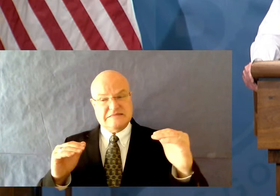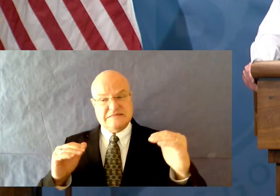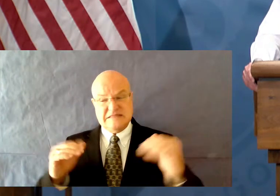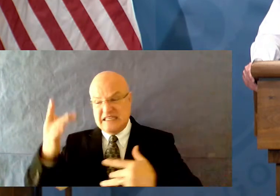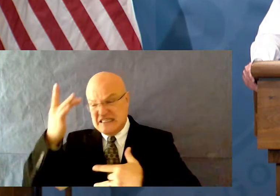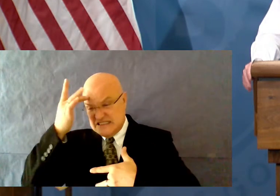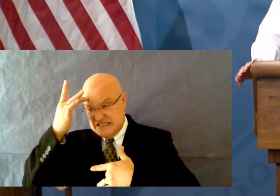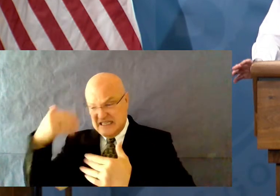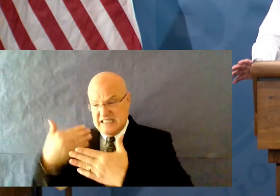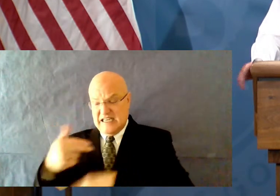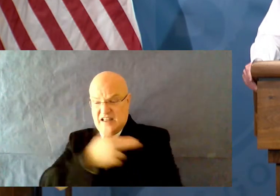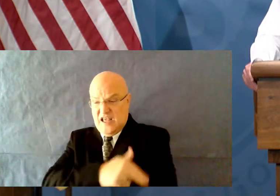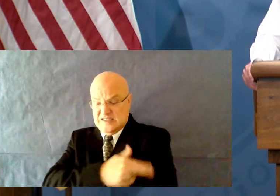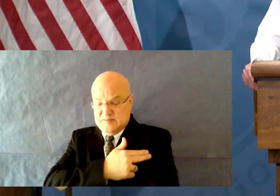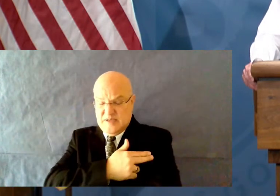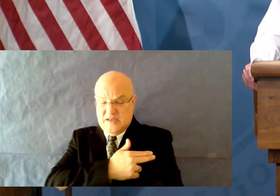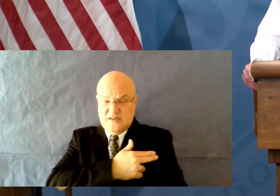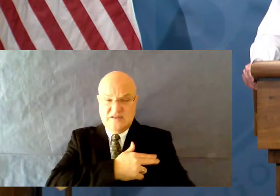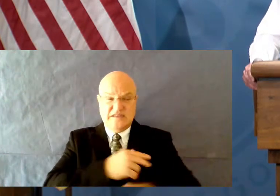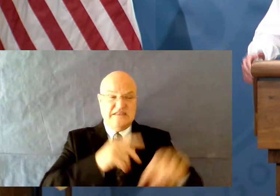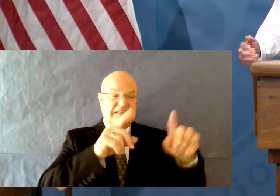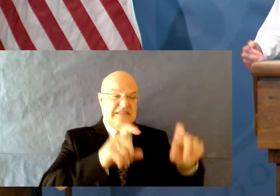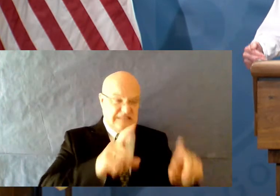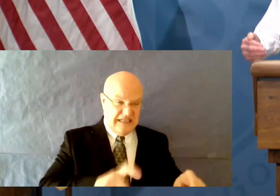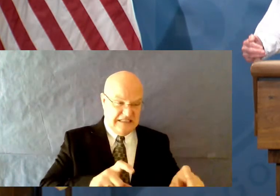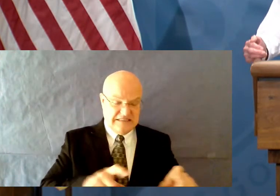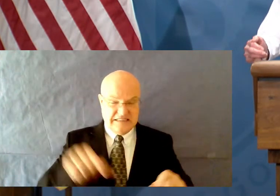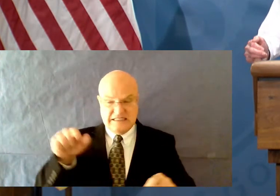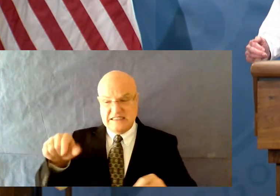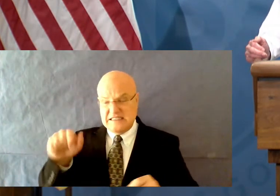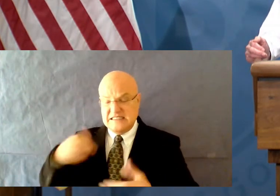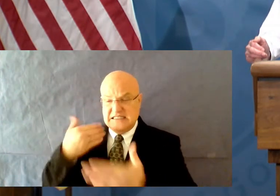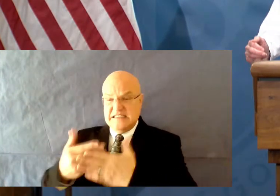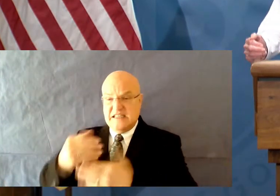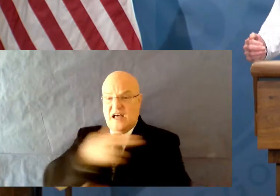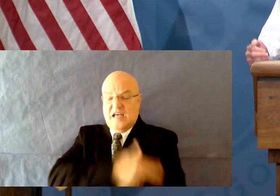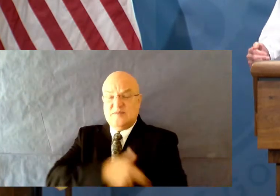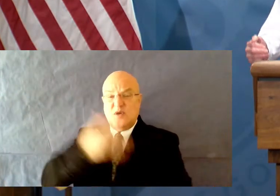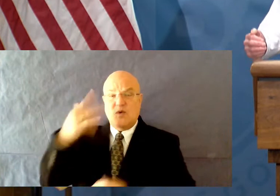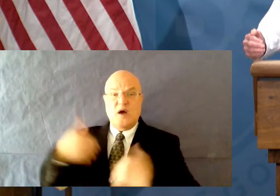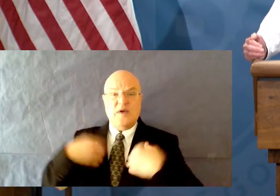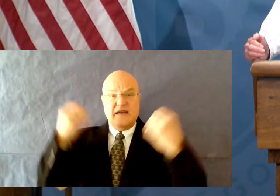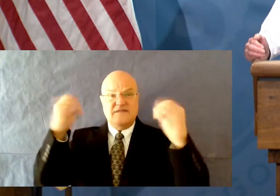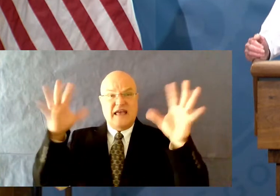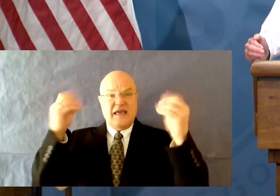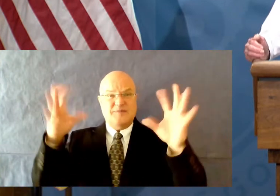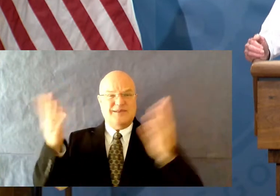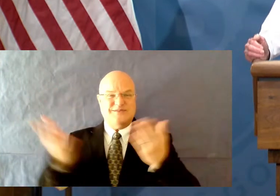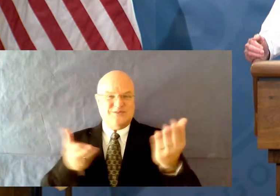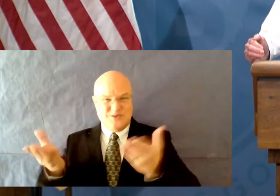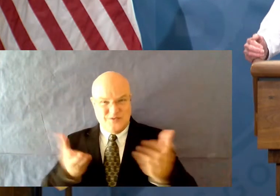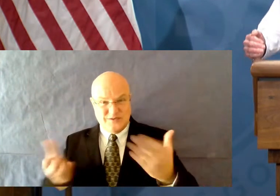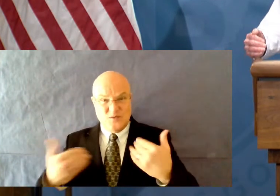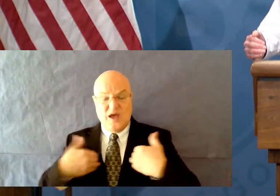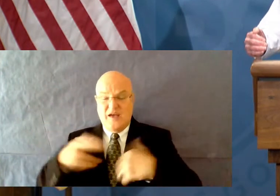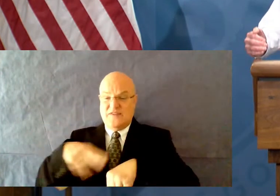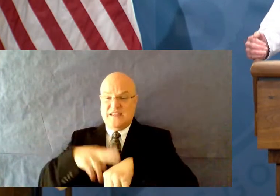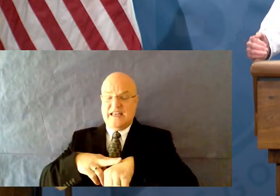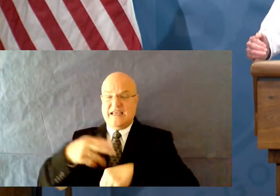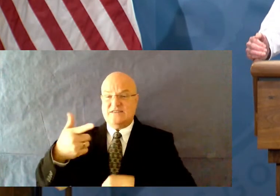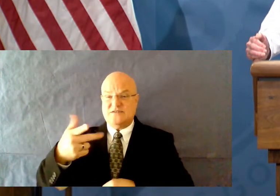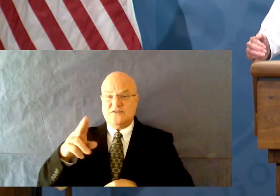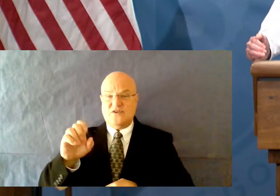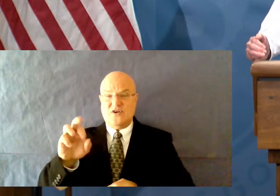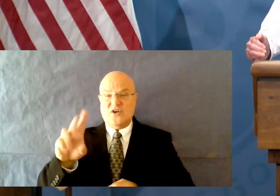to the hospital, which is obviously, that's why we have ambulance service. That's why we have the National Guard out there to